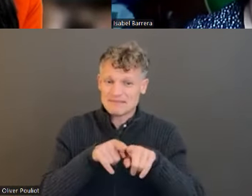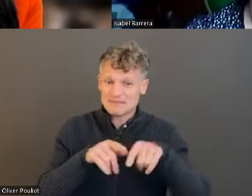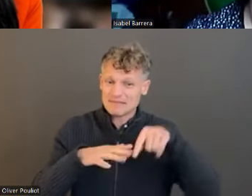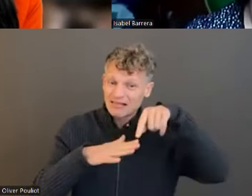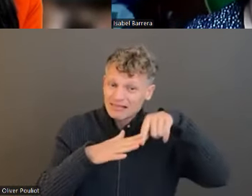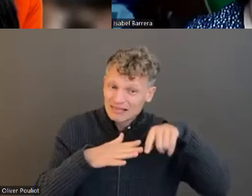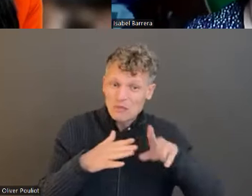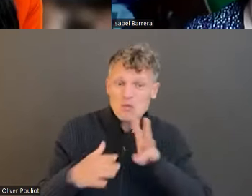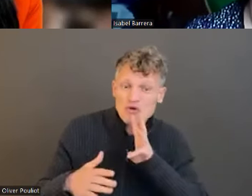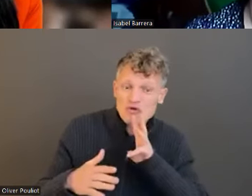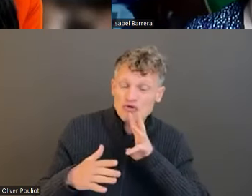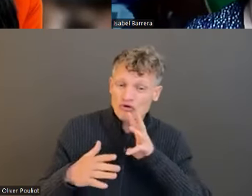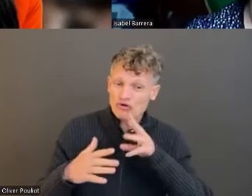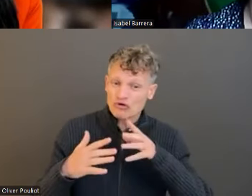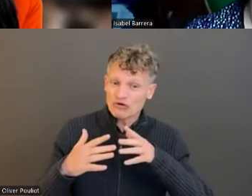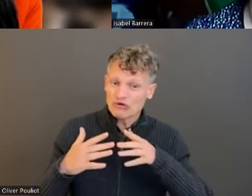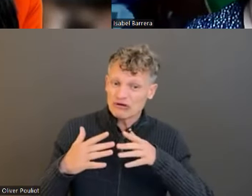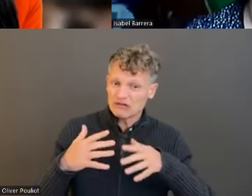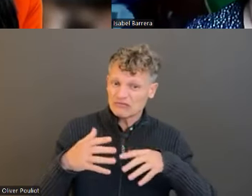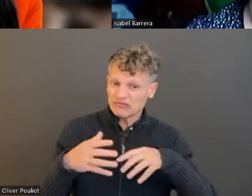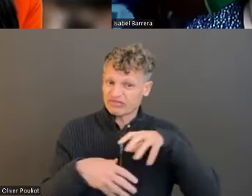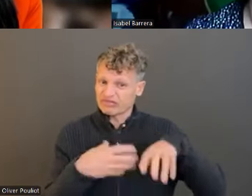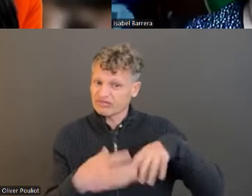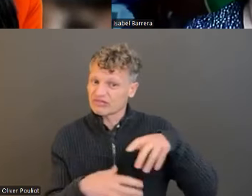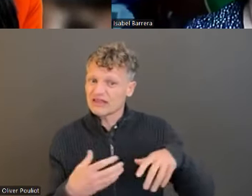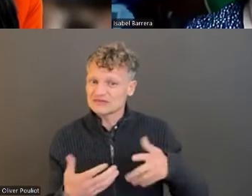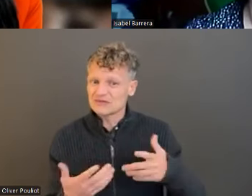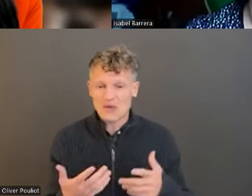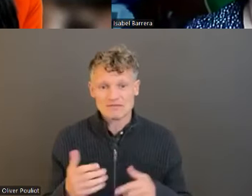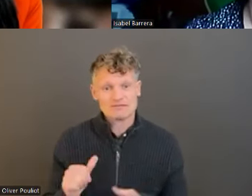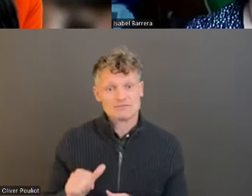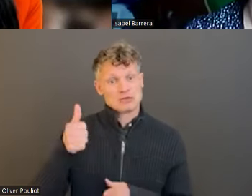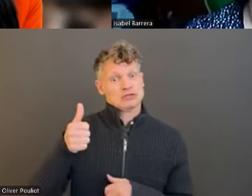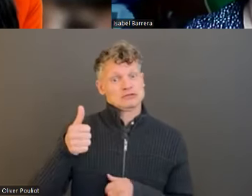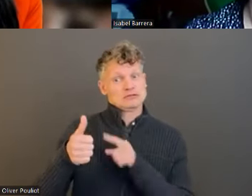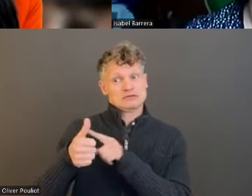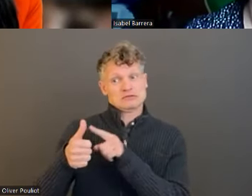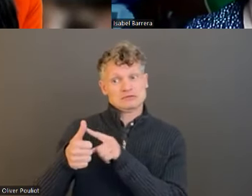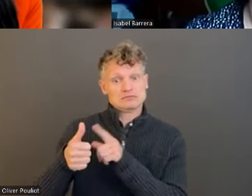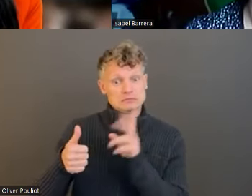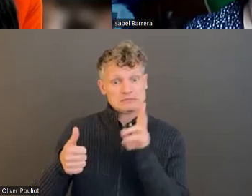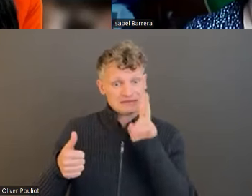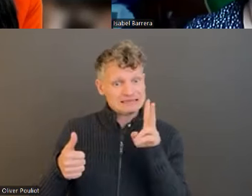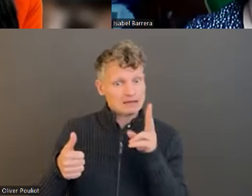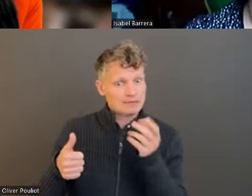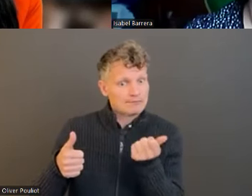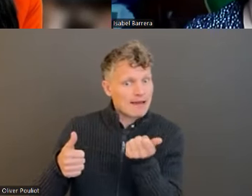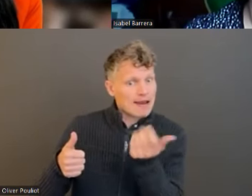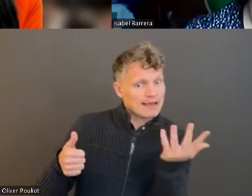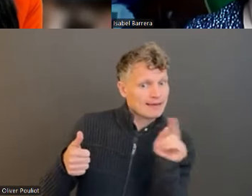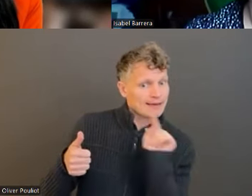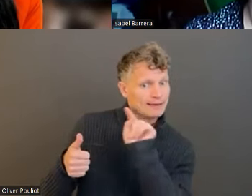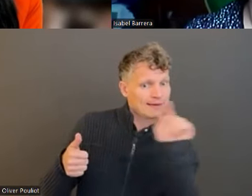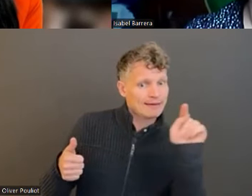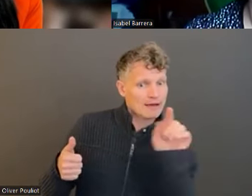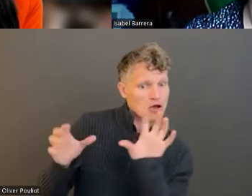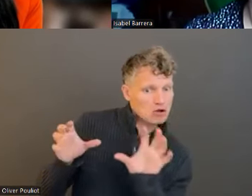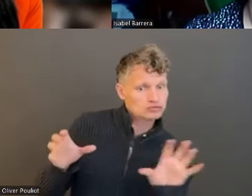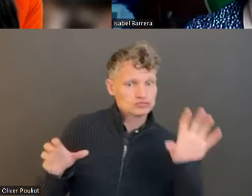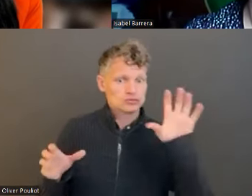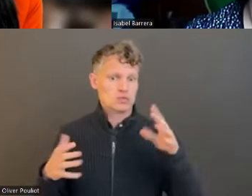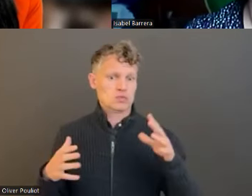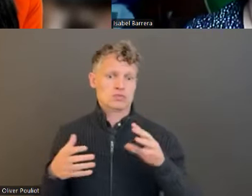first exercise is to recognize, along with the countries, see who is having the problem. And the second question that